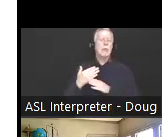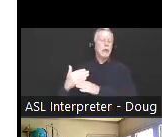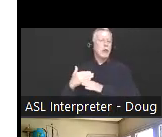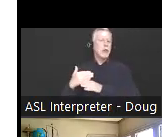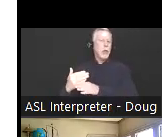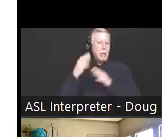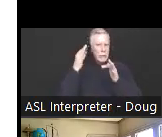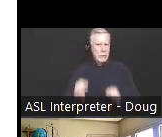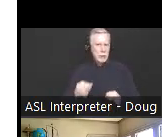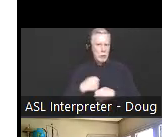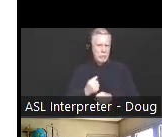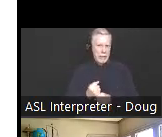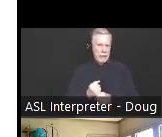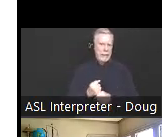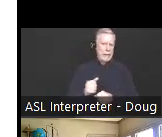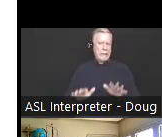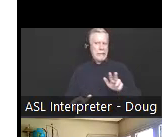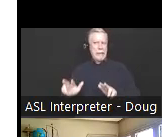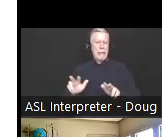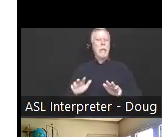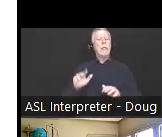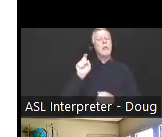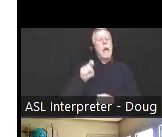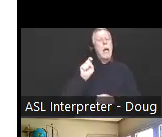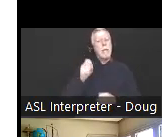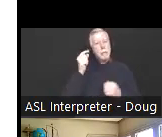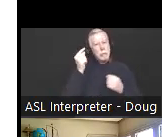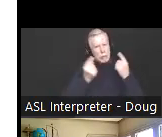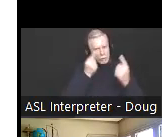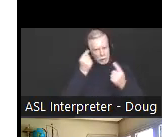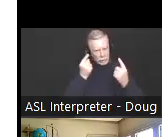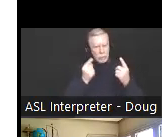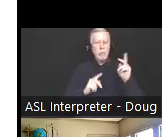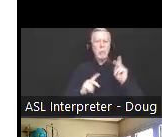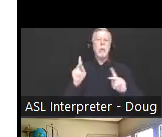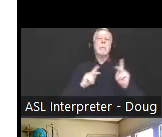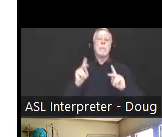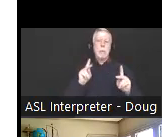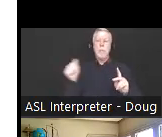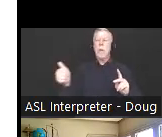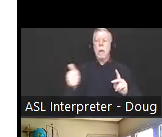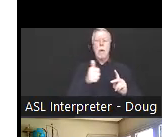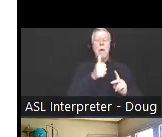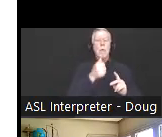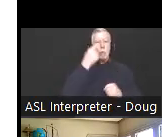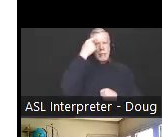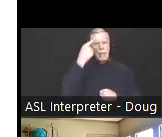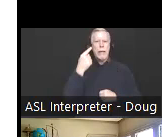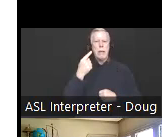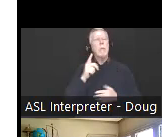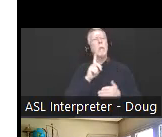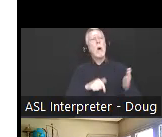I ain't. You got to think about what are people likely to be thinking that I'm losing or